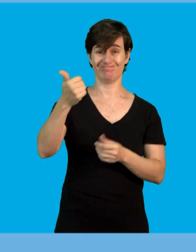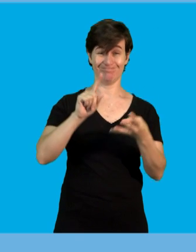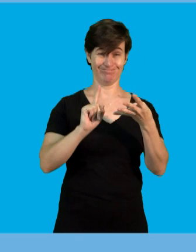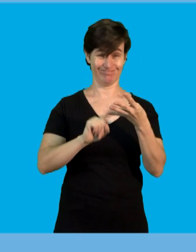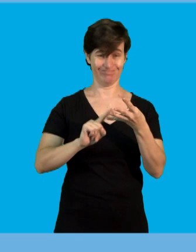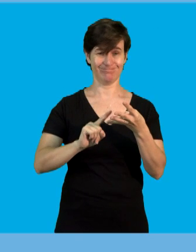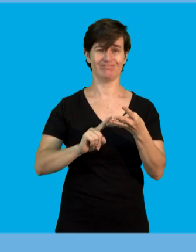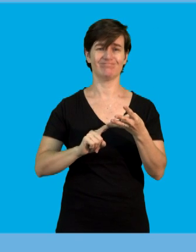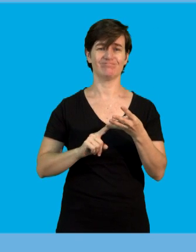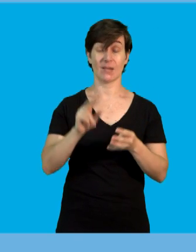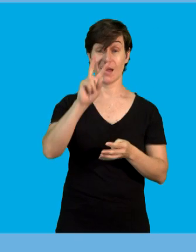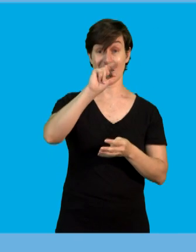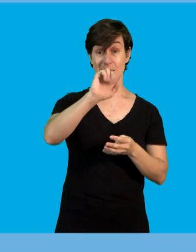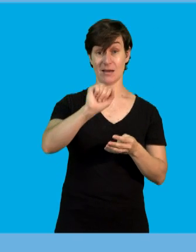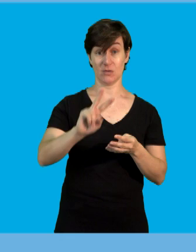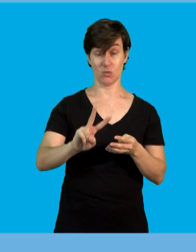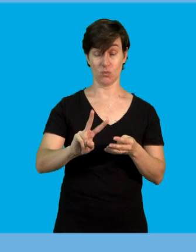number 4, it is going to be